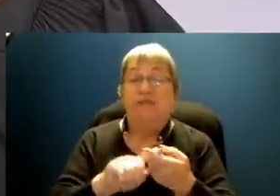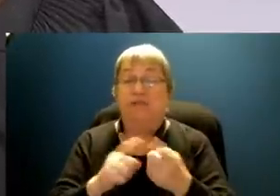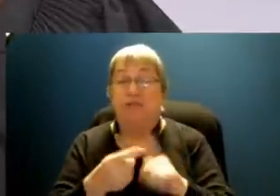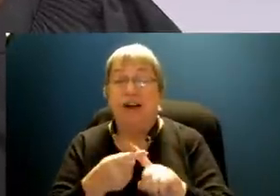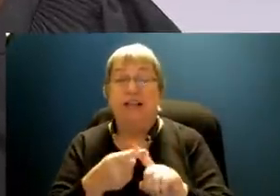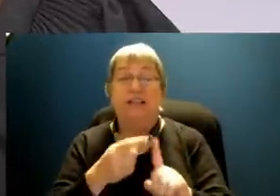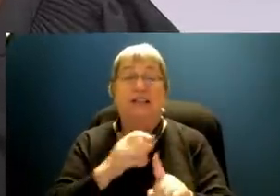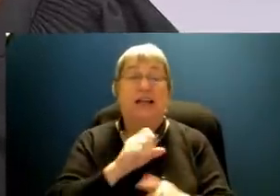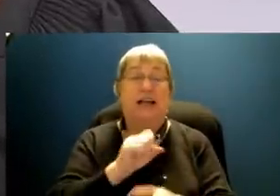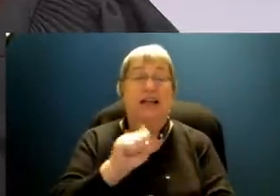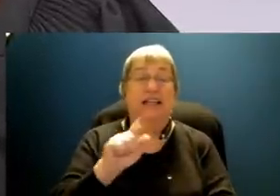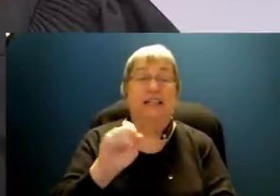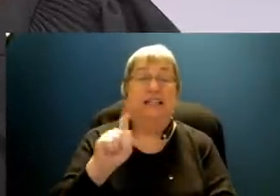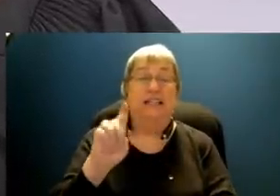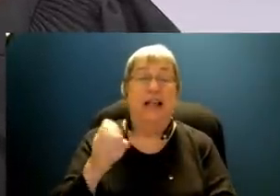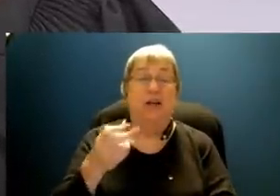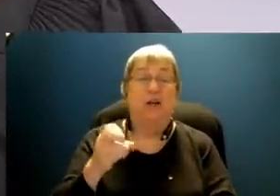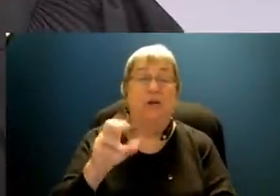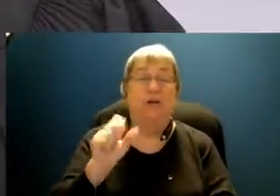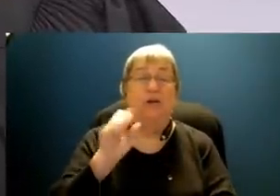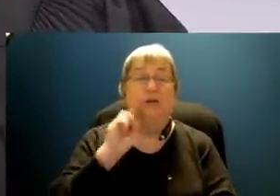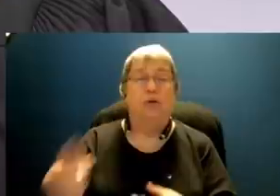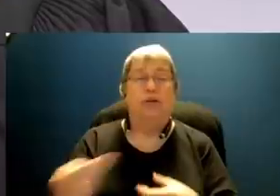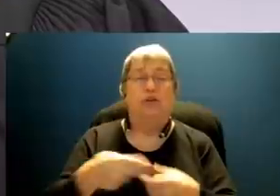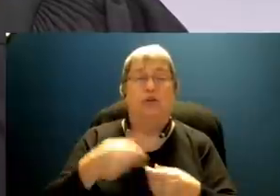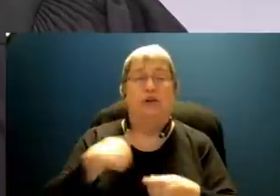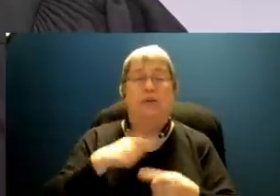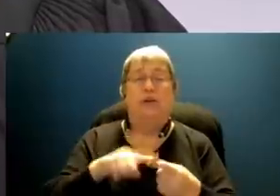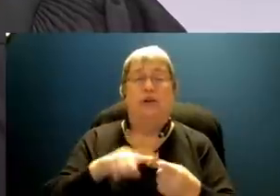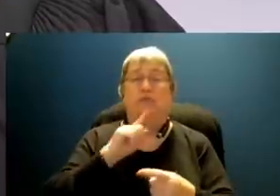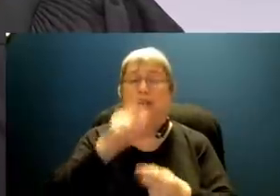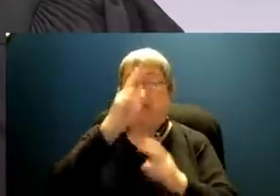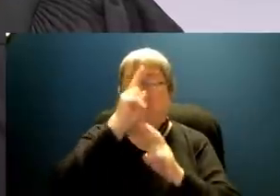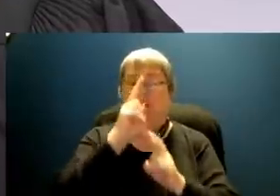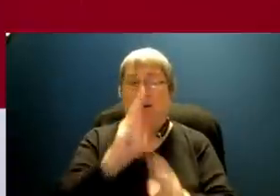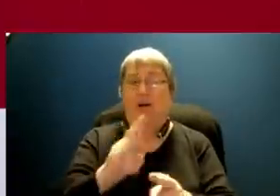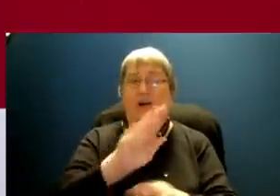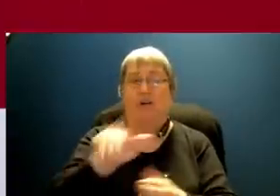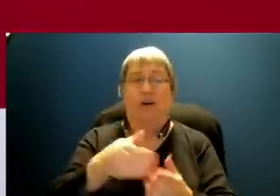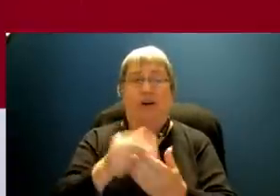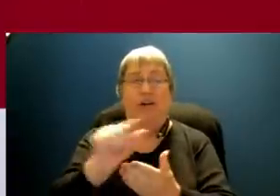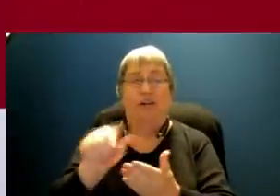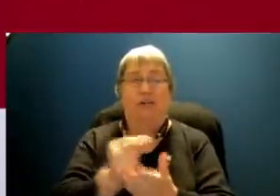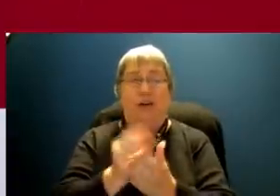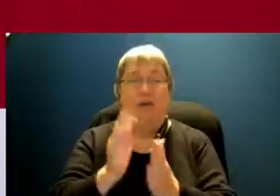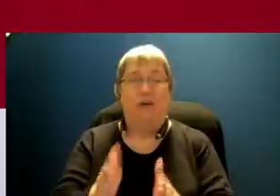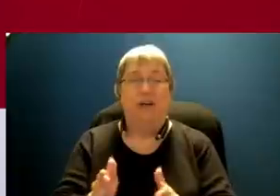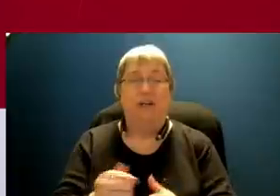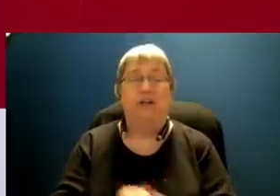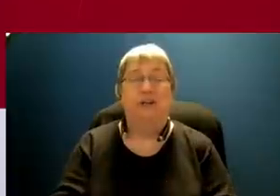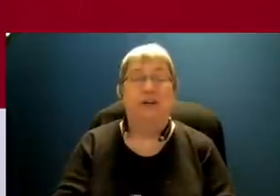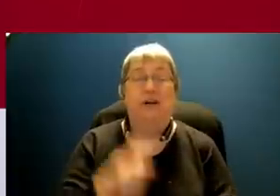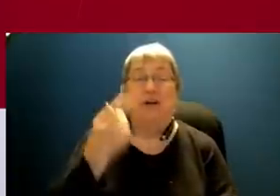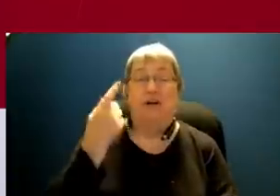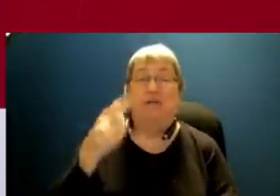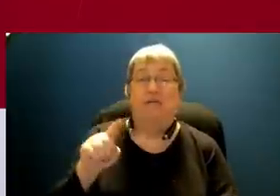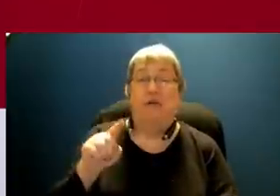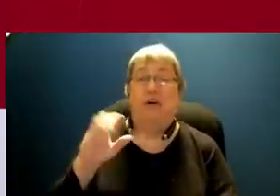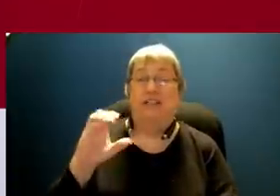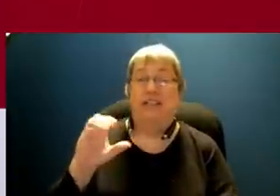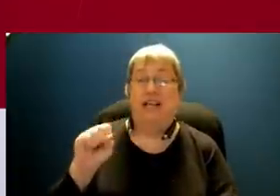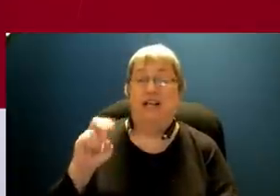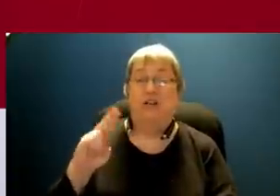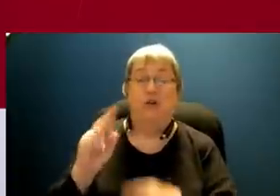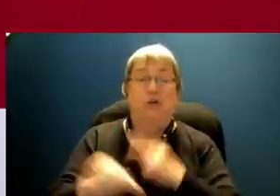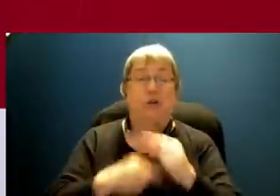stakeholders would please join me in recognizing the CSU Global graduates. On behalf of CSU Global, I want to